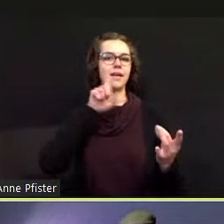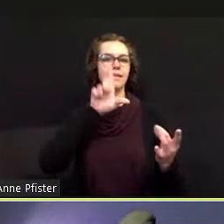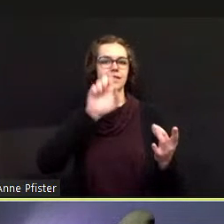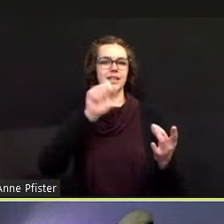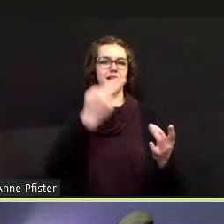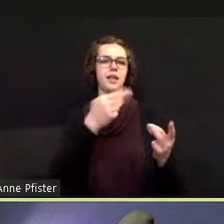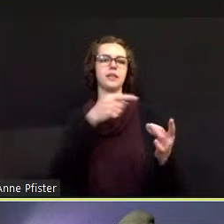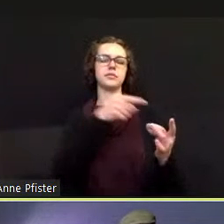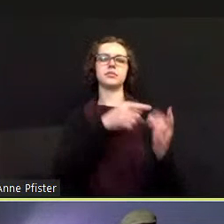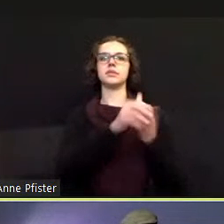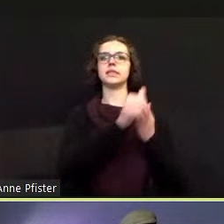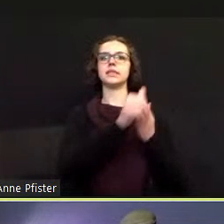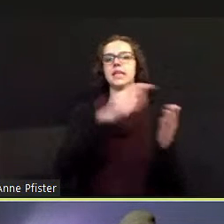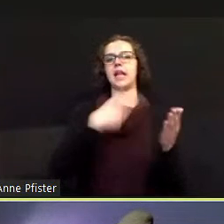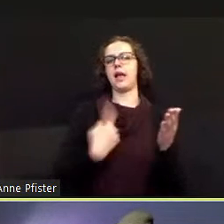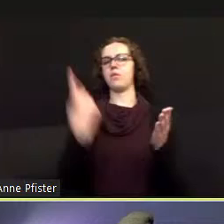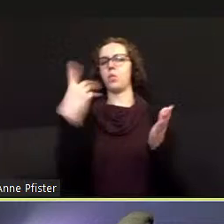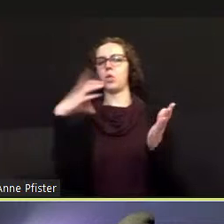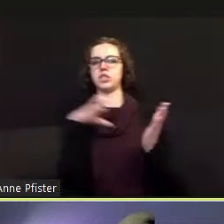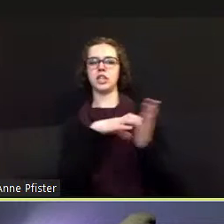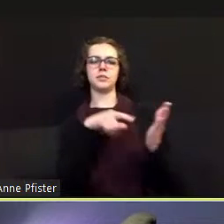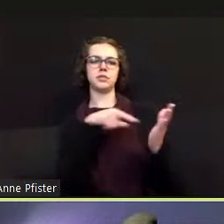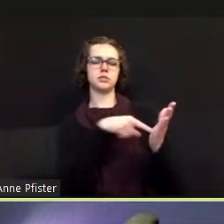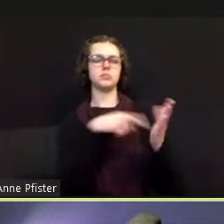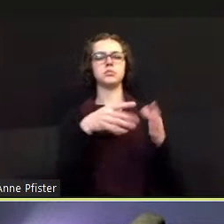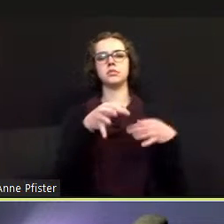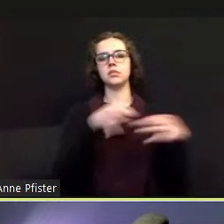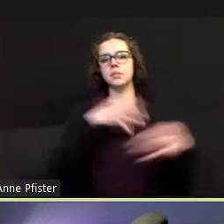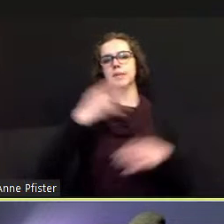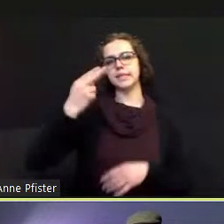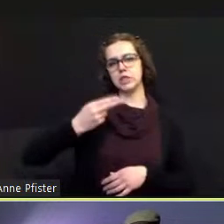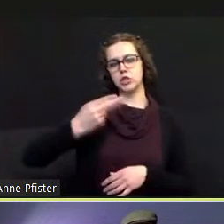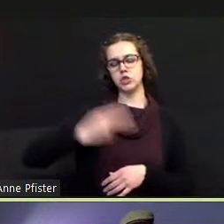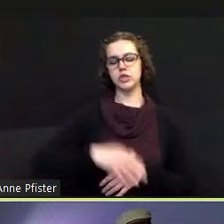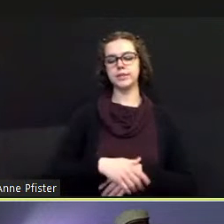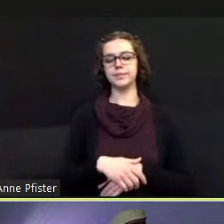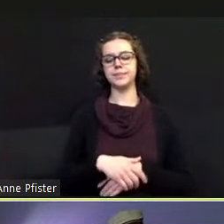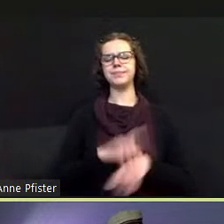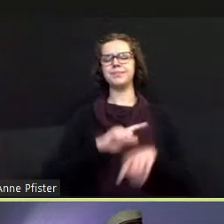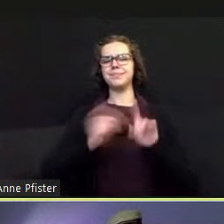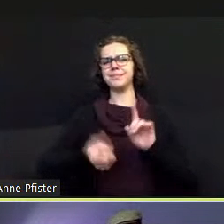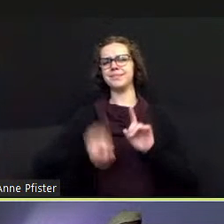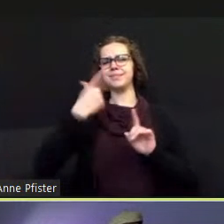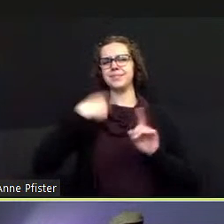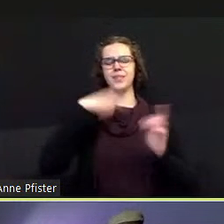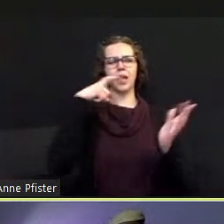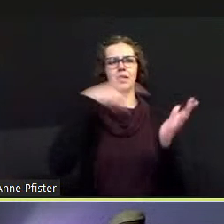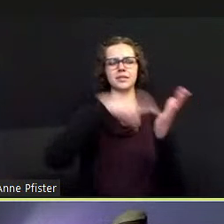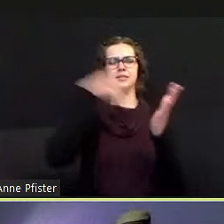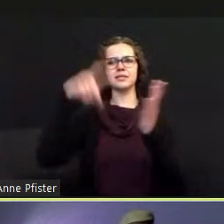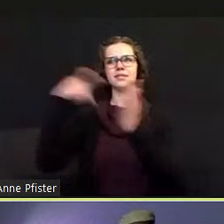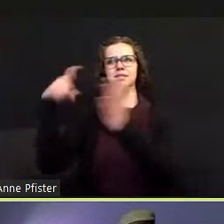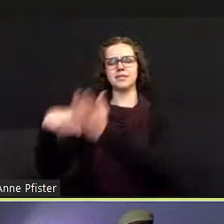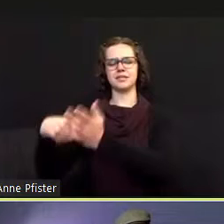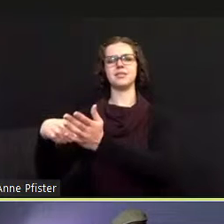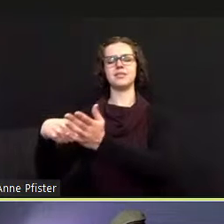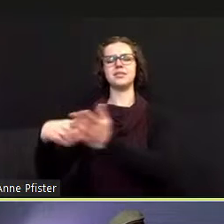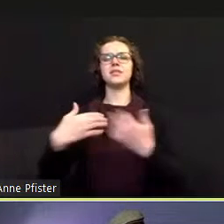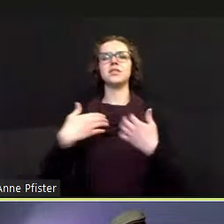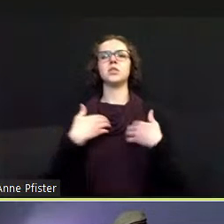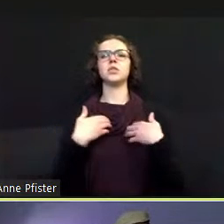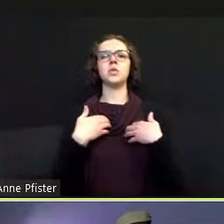in there that talks about the history. But what I've been seeing is that there's constantly this tension,